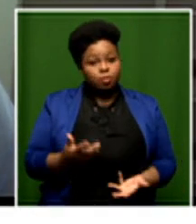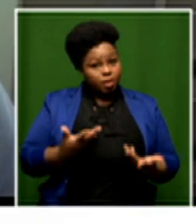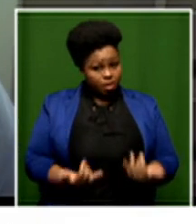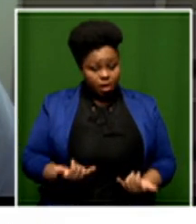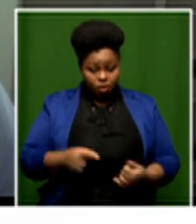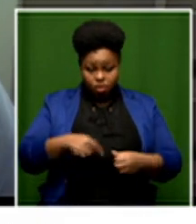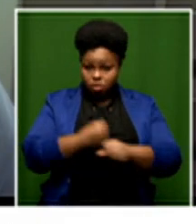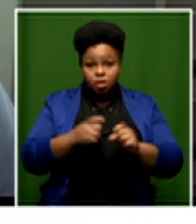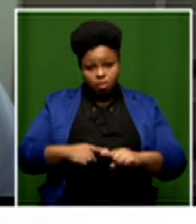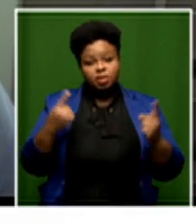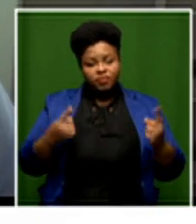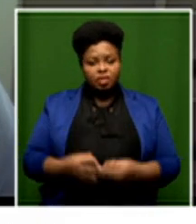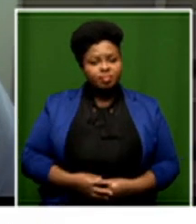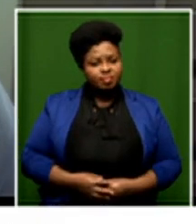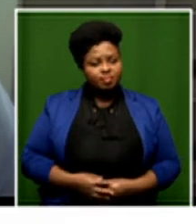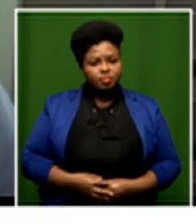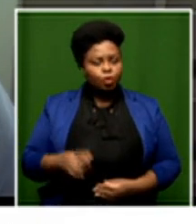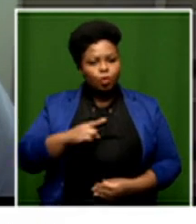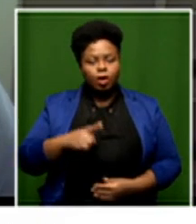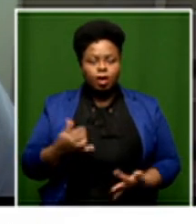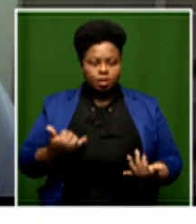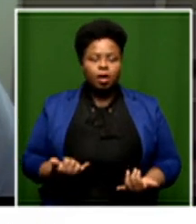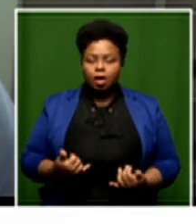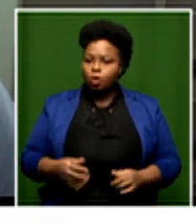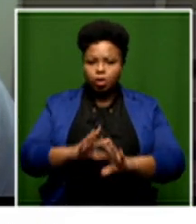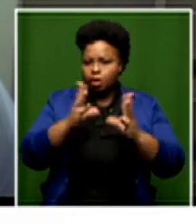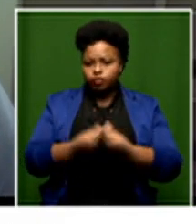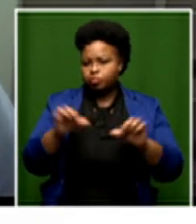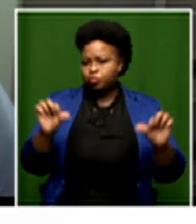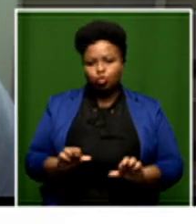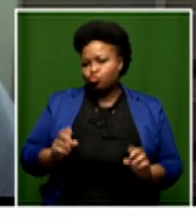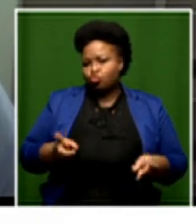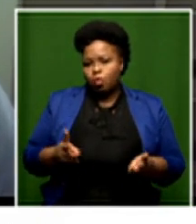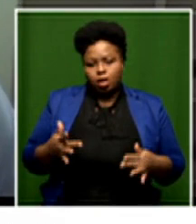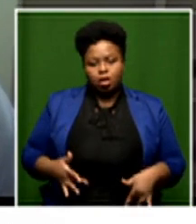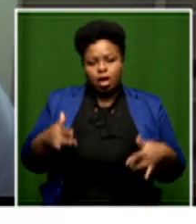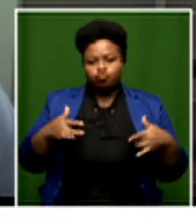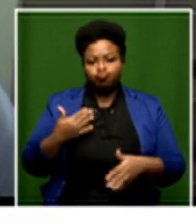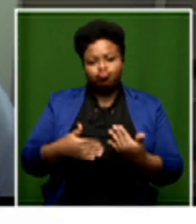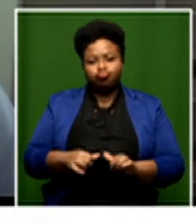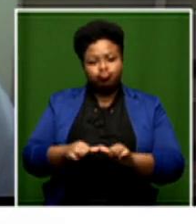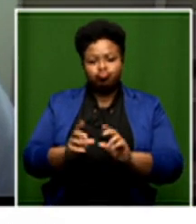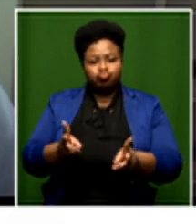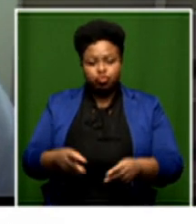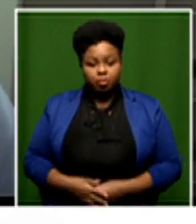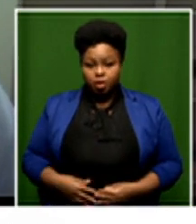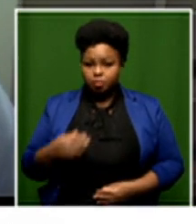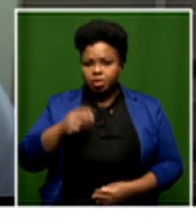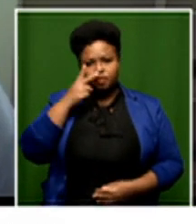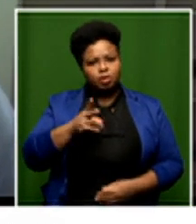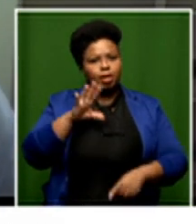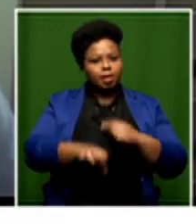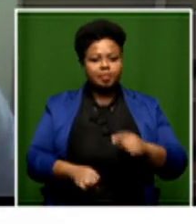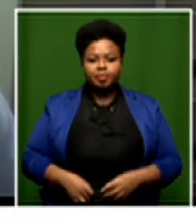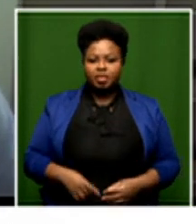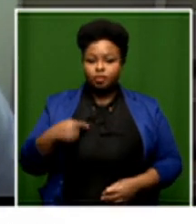different scenario this year. Life has all but resumed. I mean, there's very few things that we're not doing, and I mean, I've already noticed,